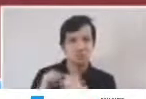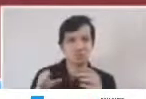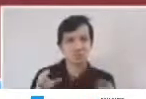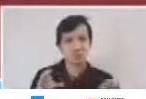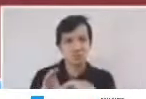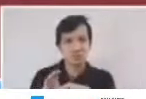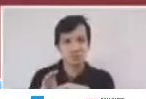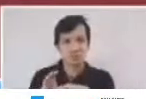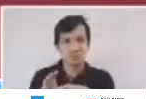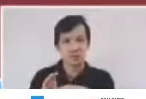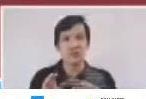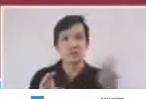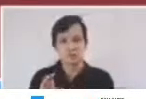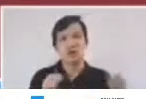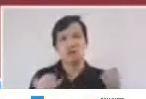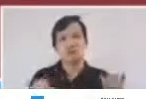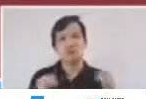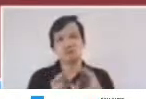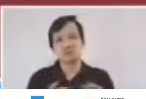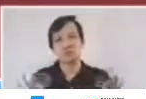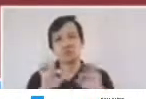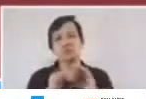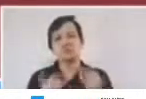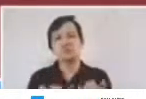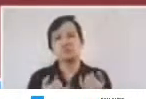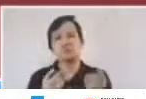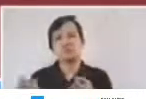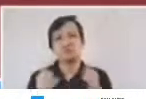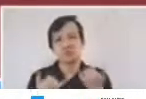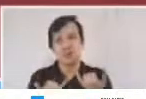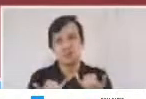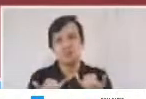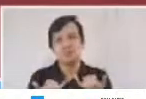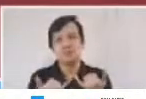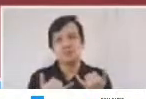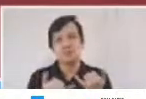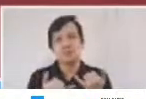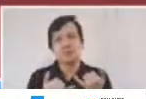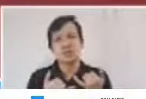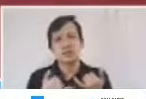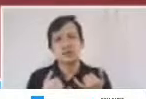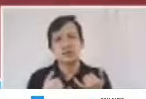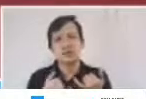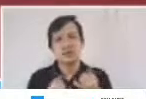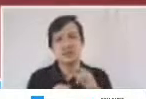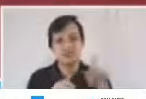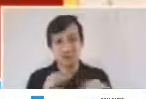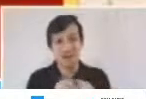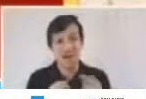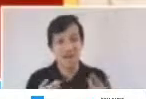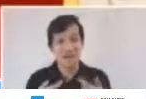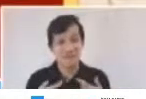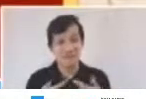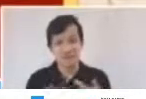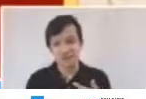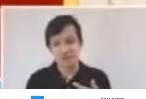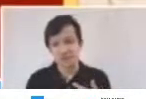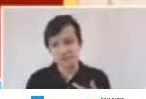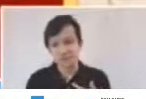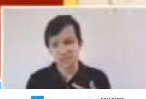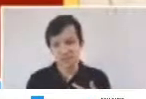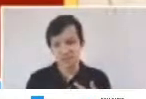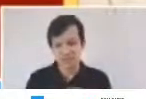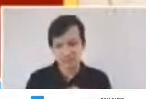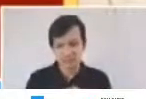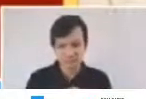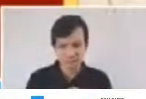I would like to tell him, no, Raymond Tinasa, to confer, of course, the details with the IATF. But what I am aware of is there